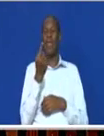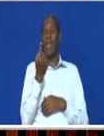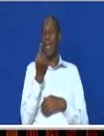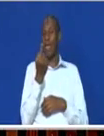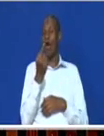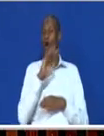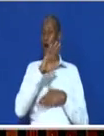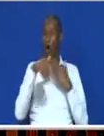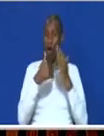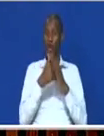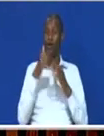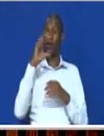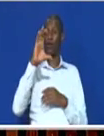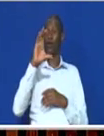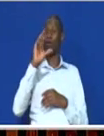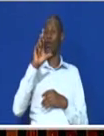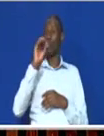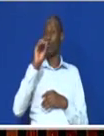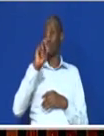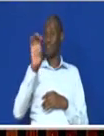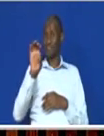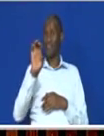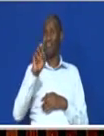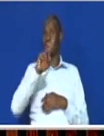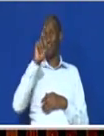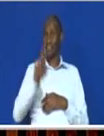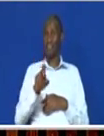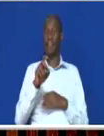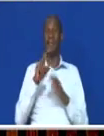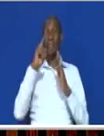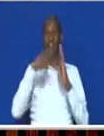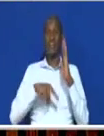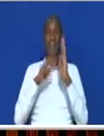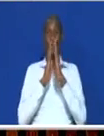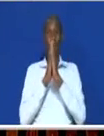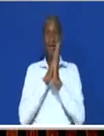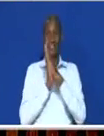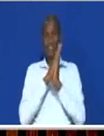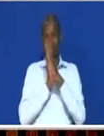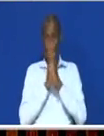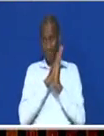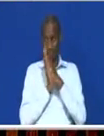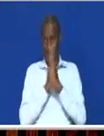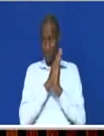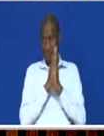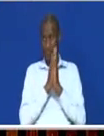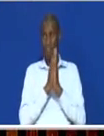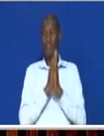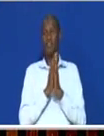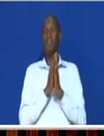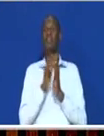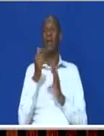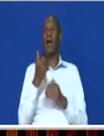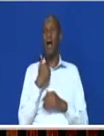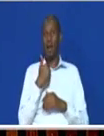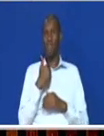clause test is that we need to read the passage, and since it